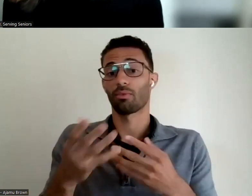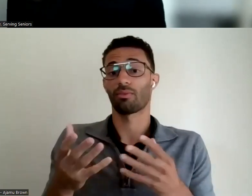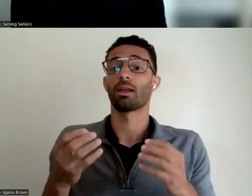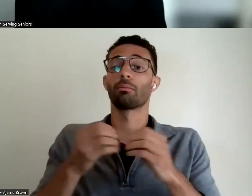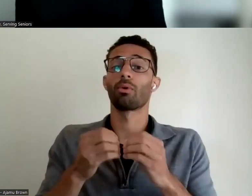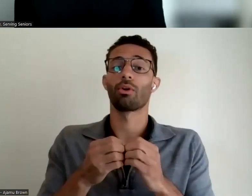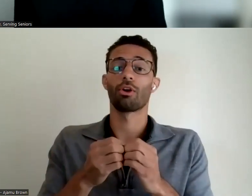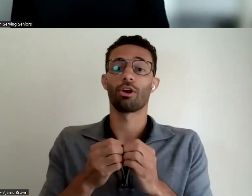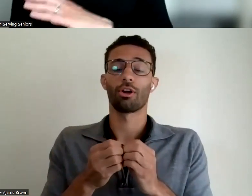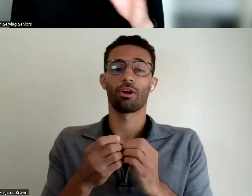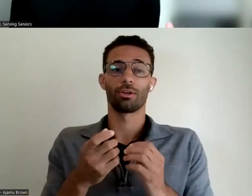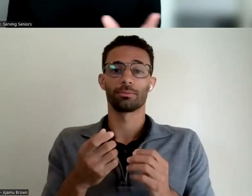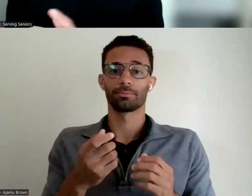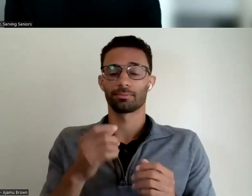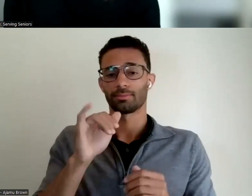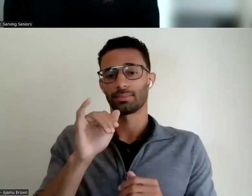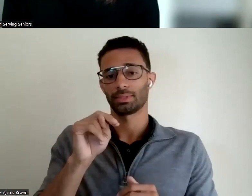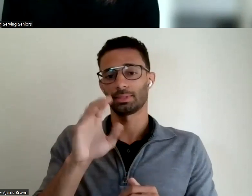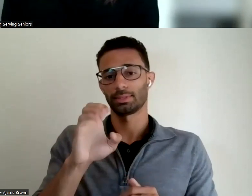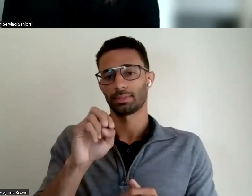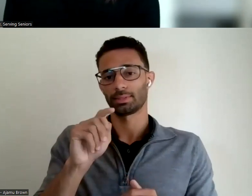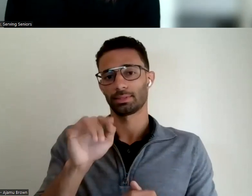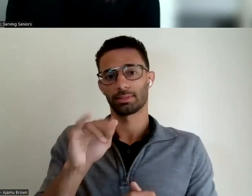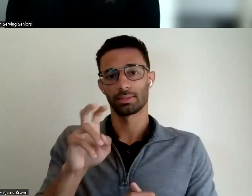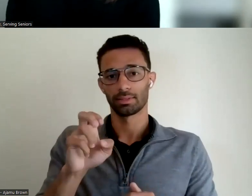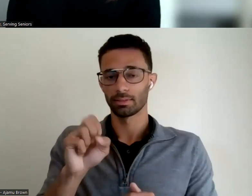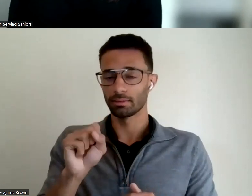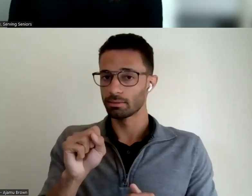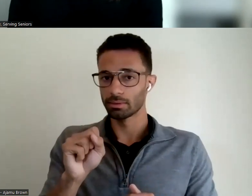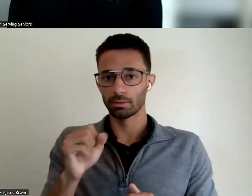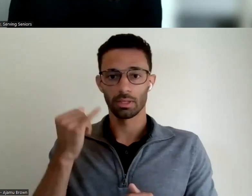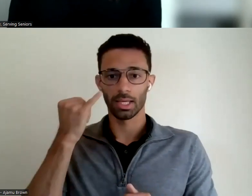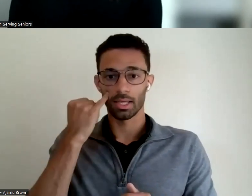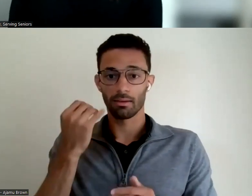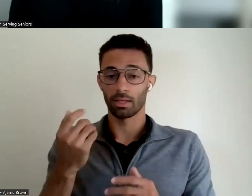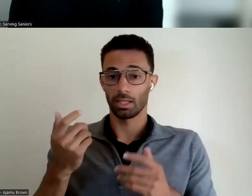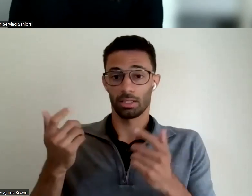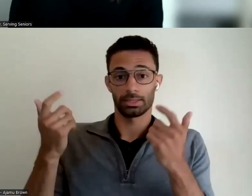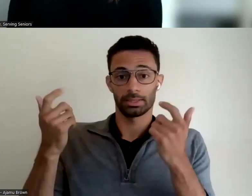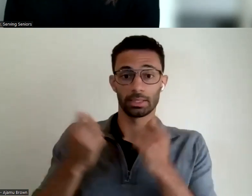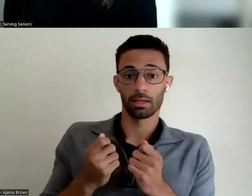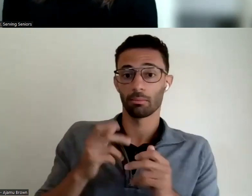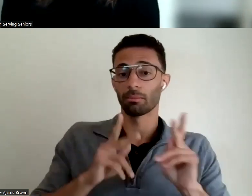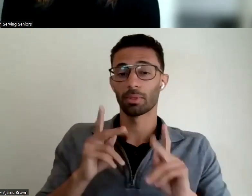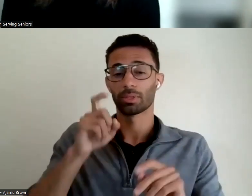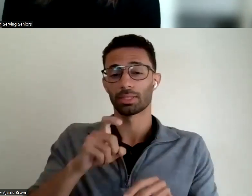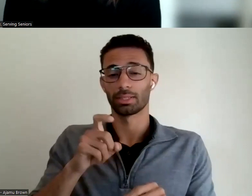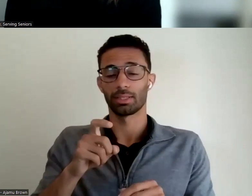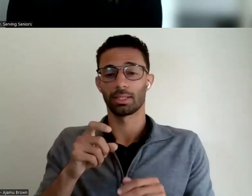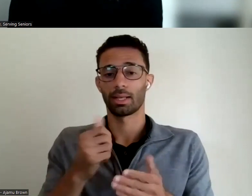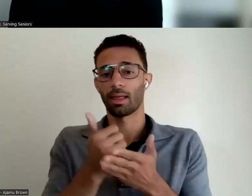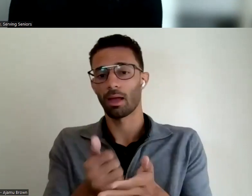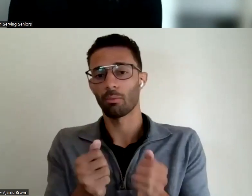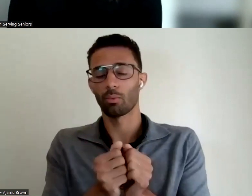So in addition to the shallow subsidies, if people need assistance with their first month's rent, with